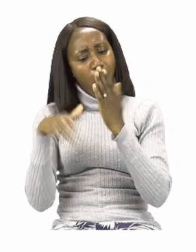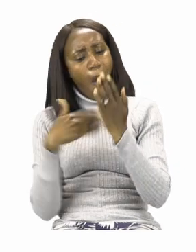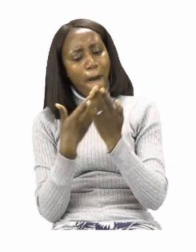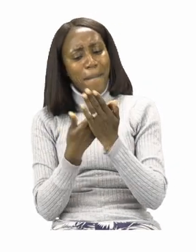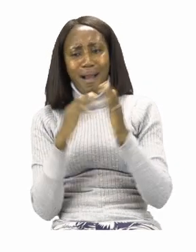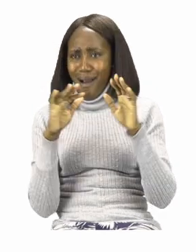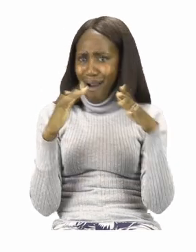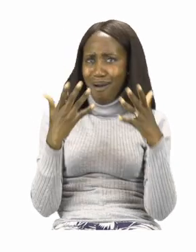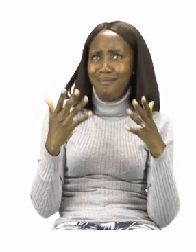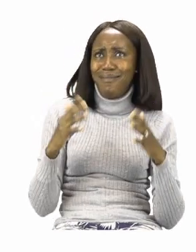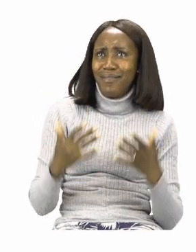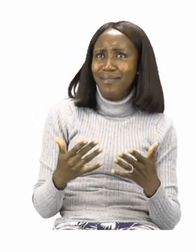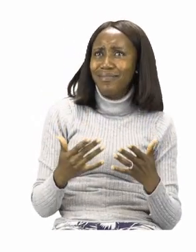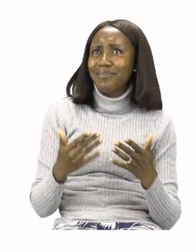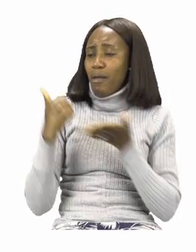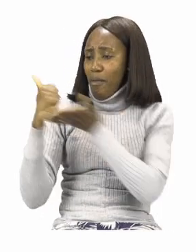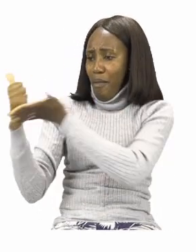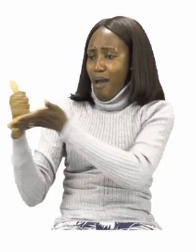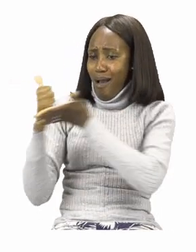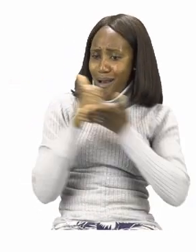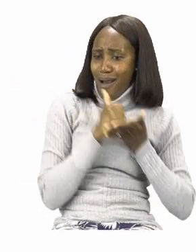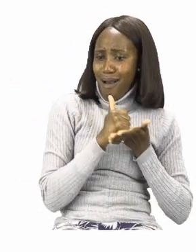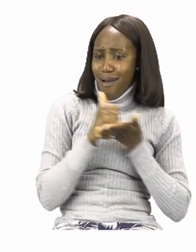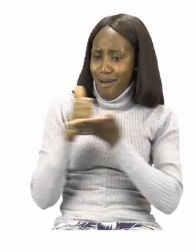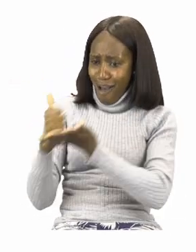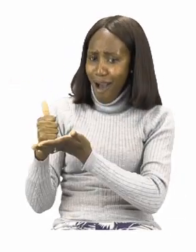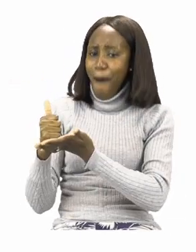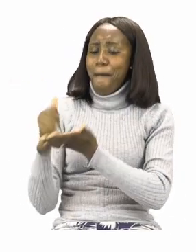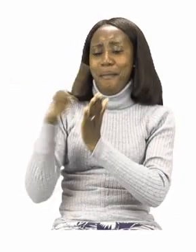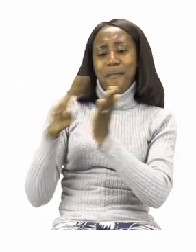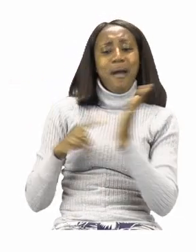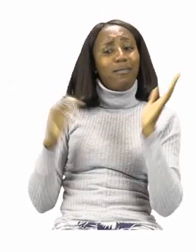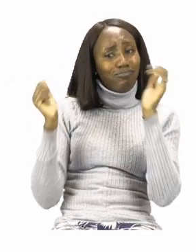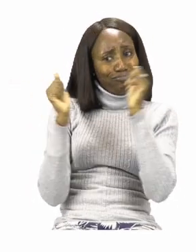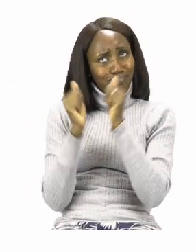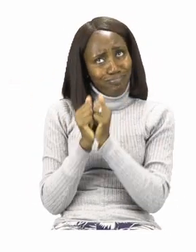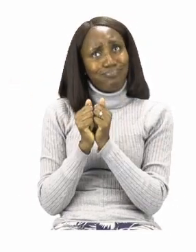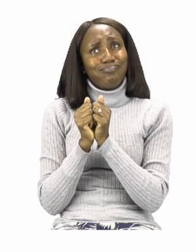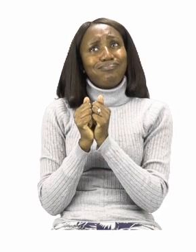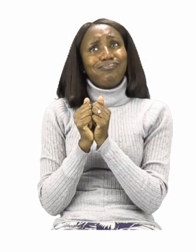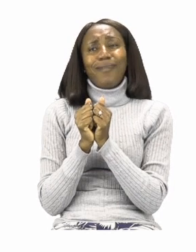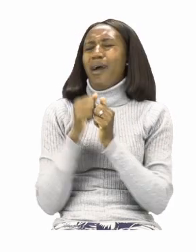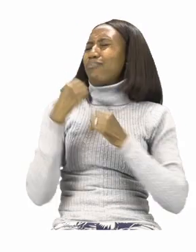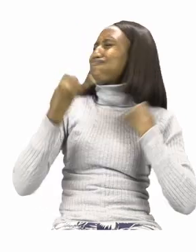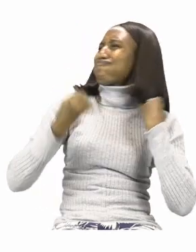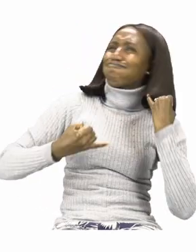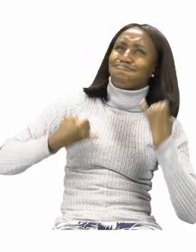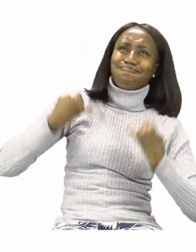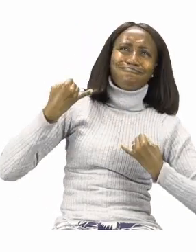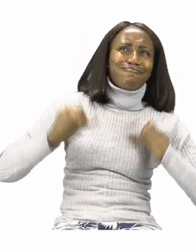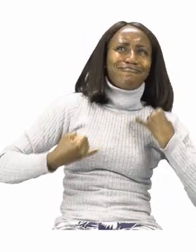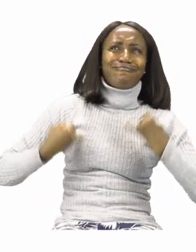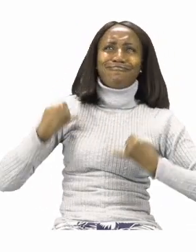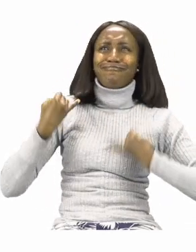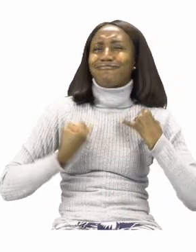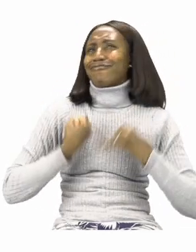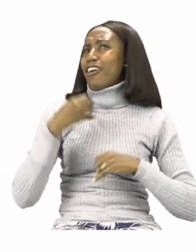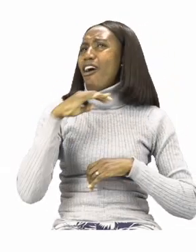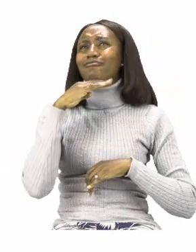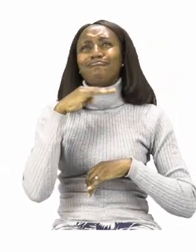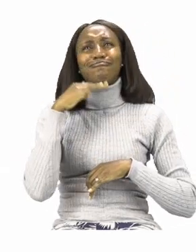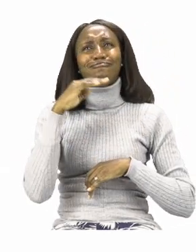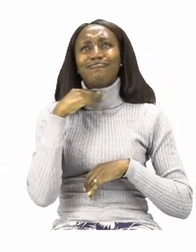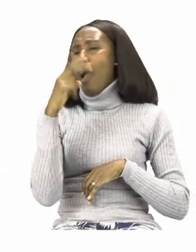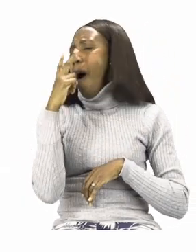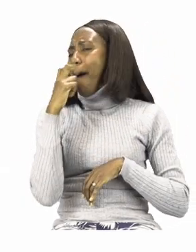pictures. We help each other to read the words. We enjoy the story in the book and have